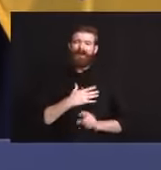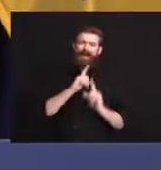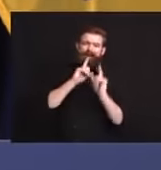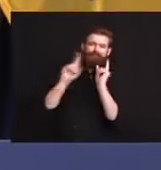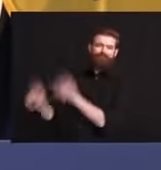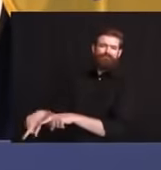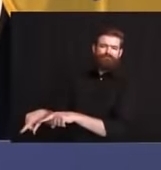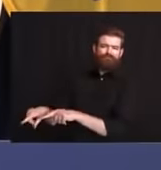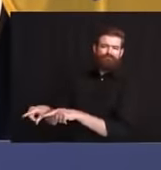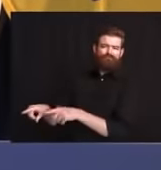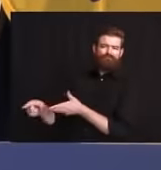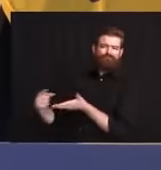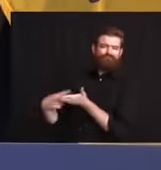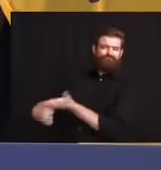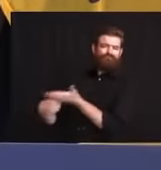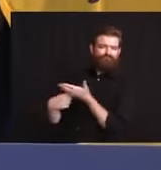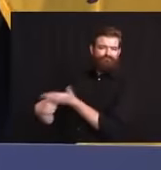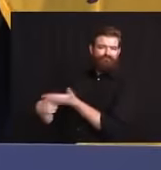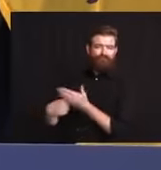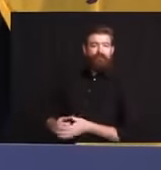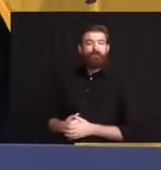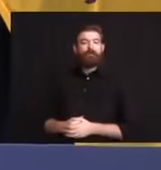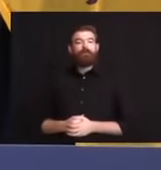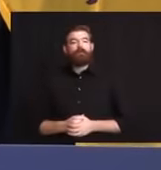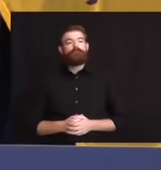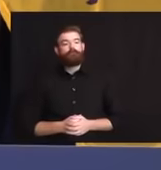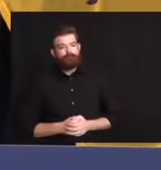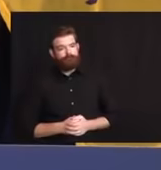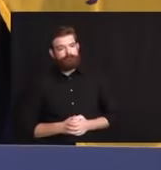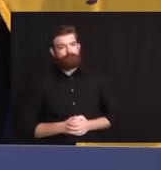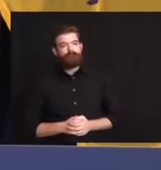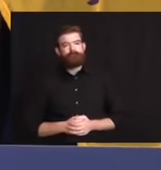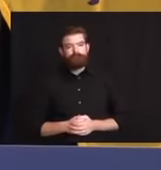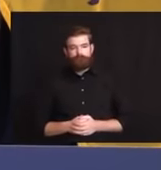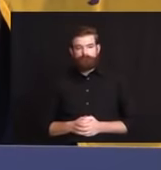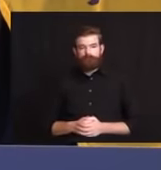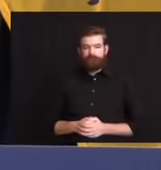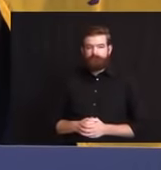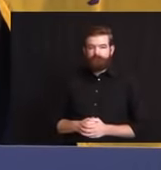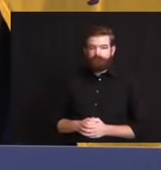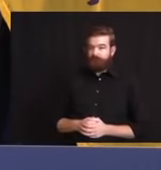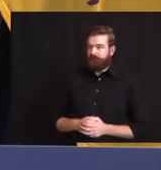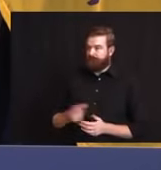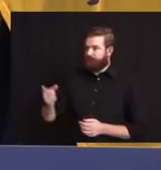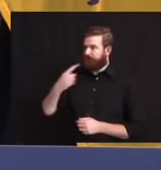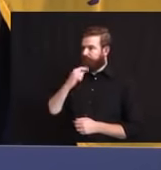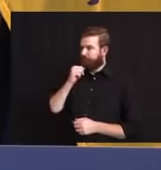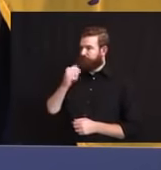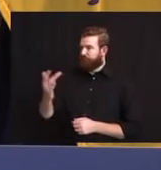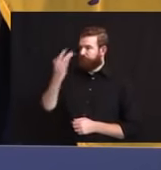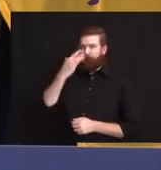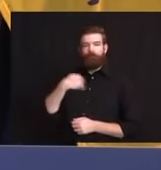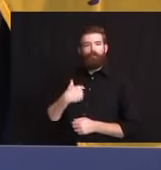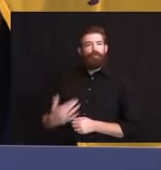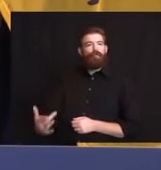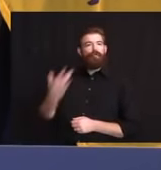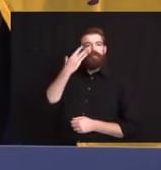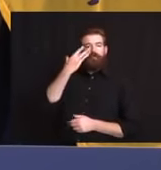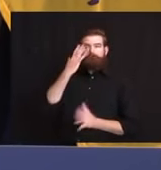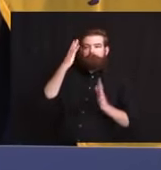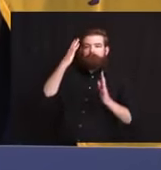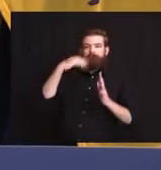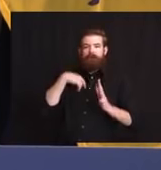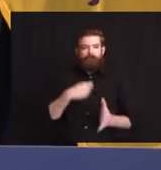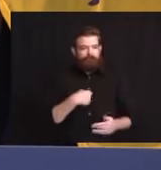your eyes, I had just touched my eyes, so I'm gonna go out and, right when as I leave here, put some of the